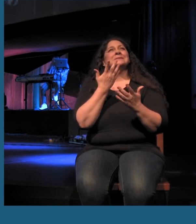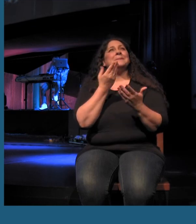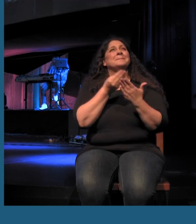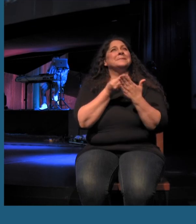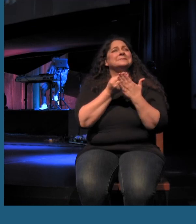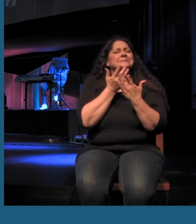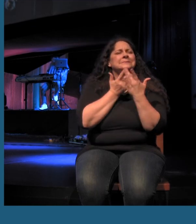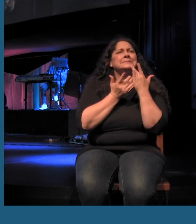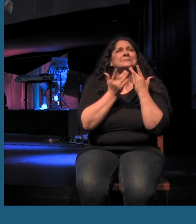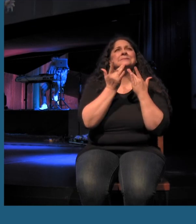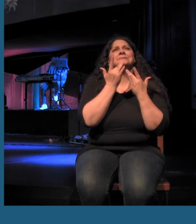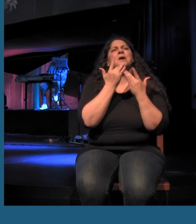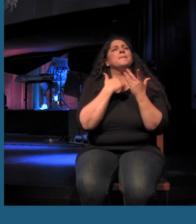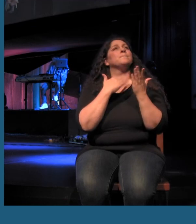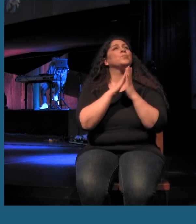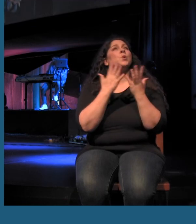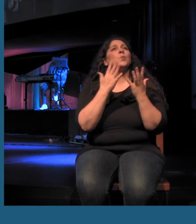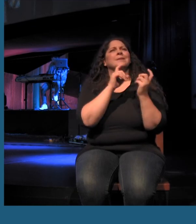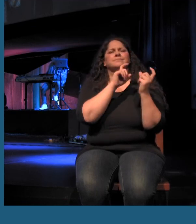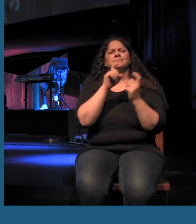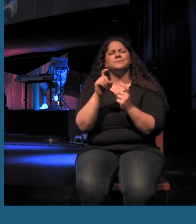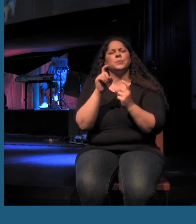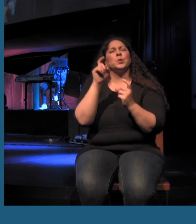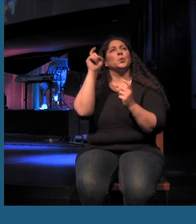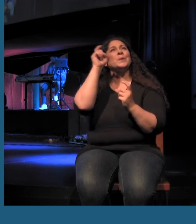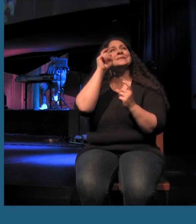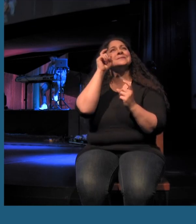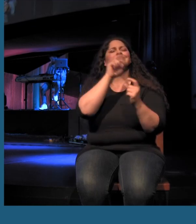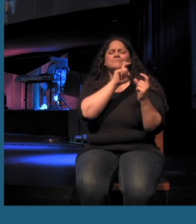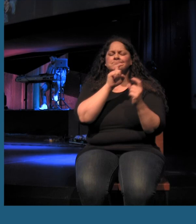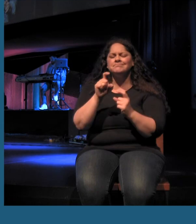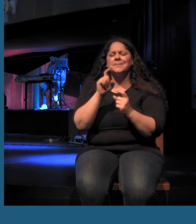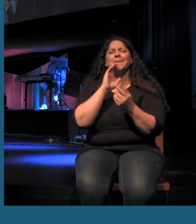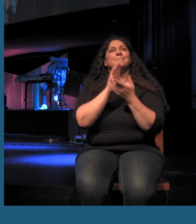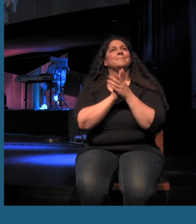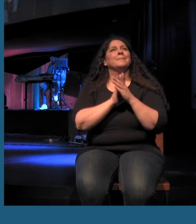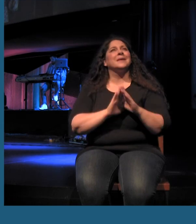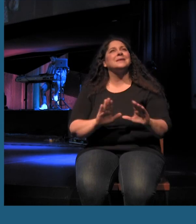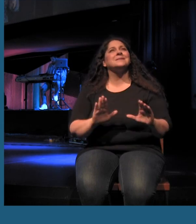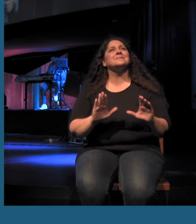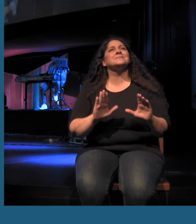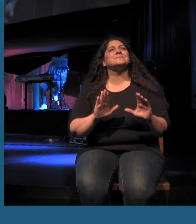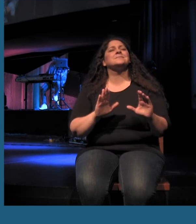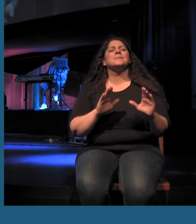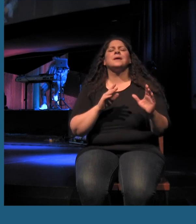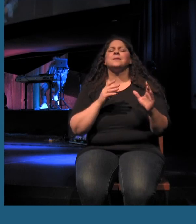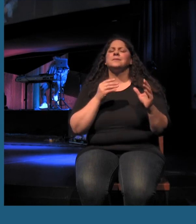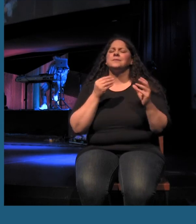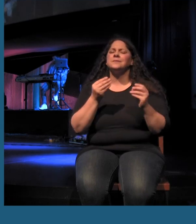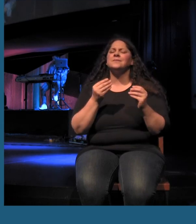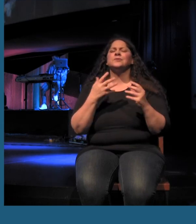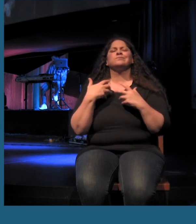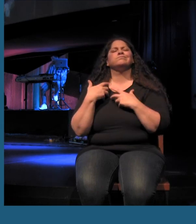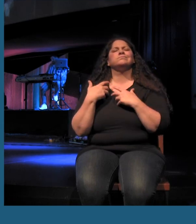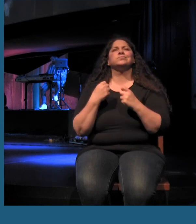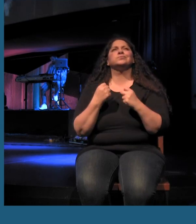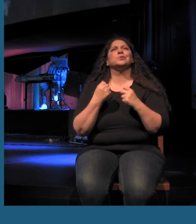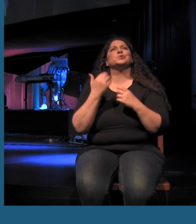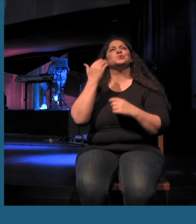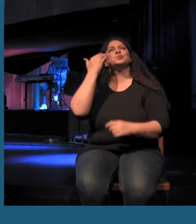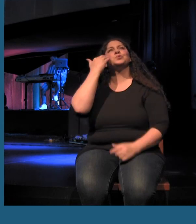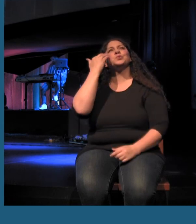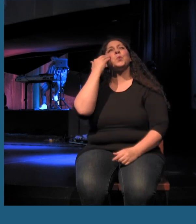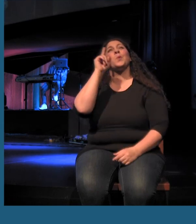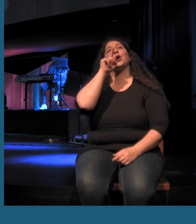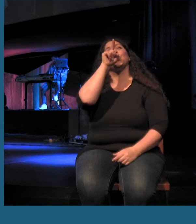right now. I pray you give them wisdom, peace, and courage to know where